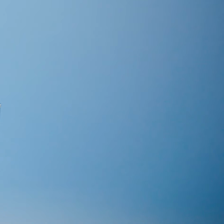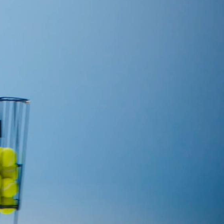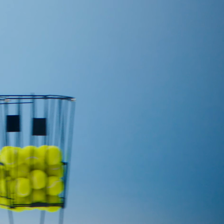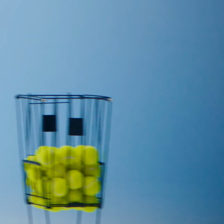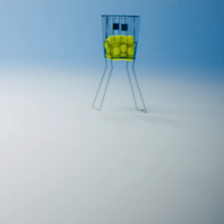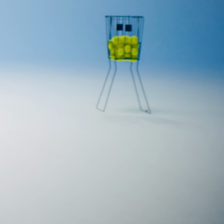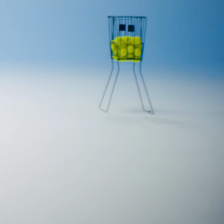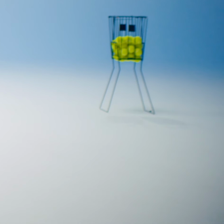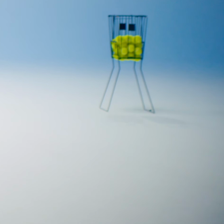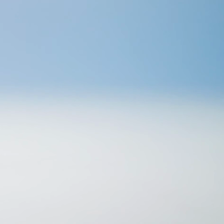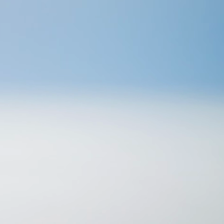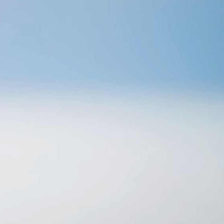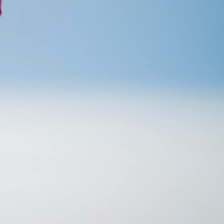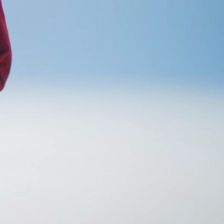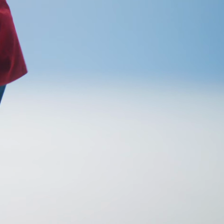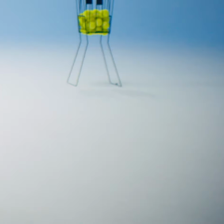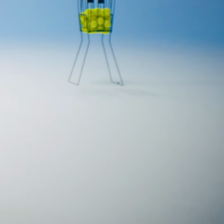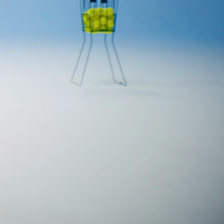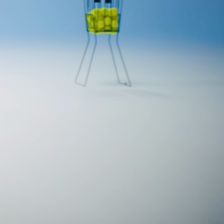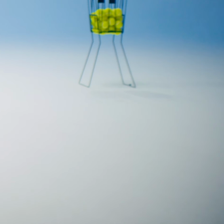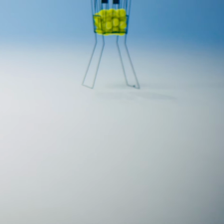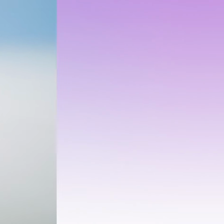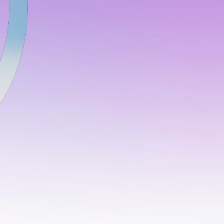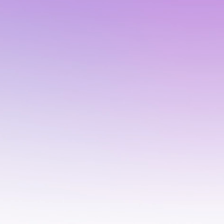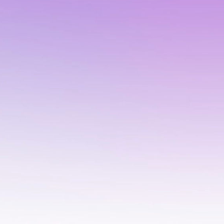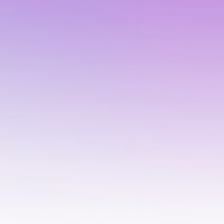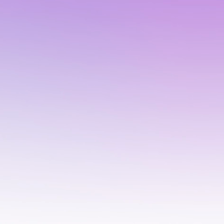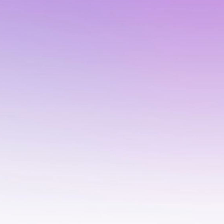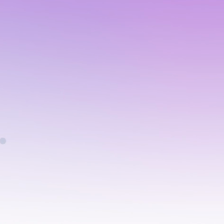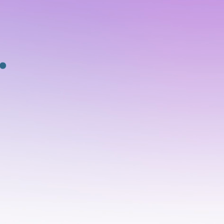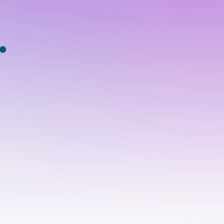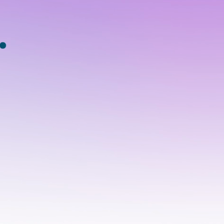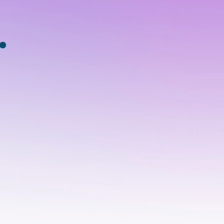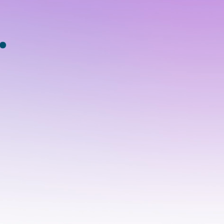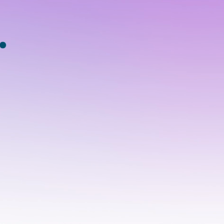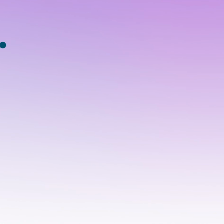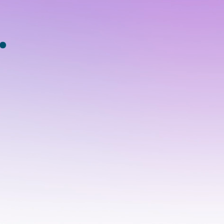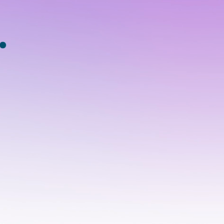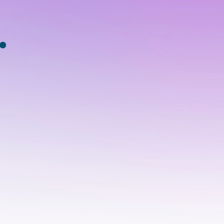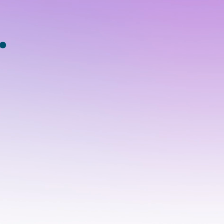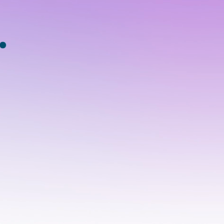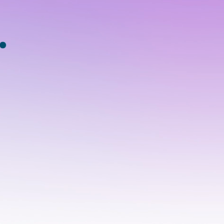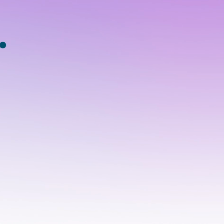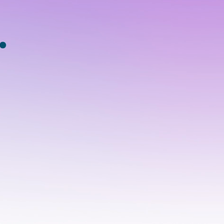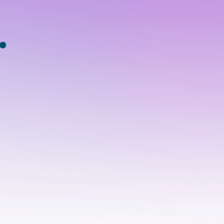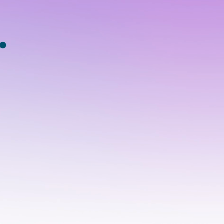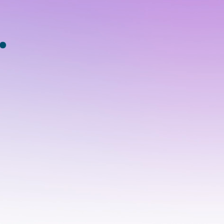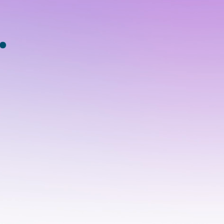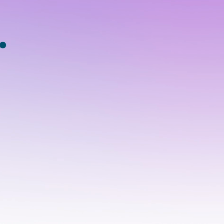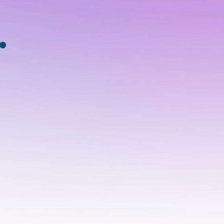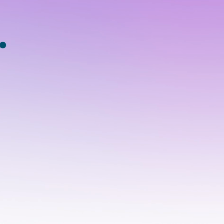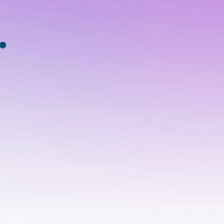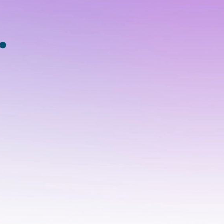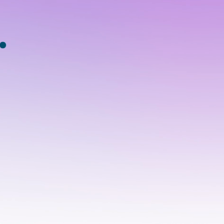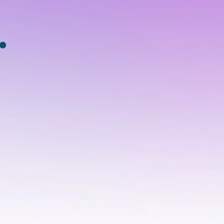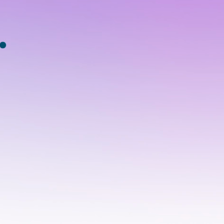last time. Zach nails it again. Perfect. Everyone high fives. Thanks. Now it's your turn. Press pause and try to get all items into